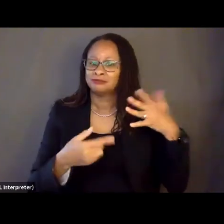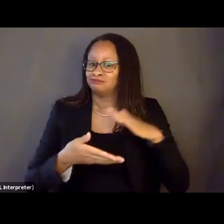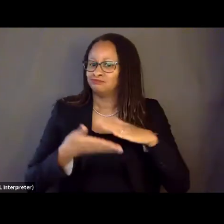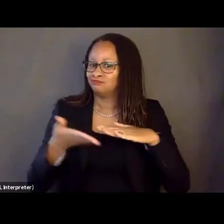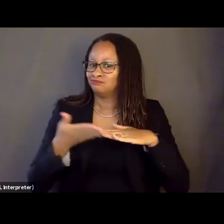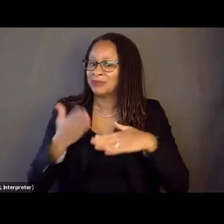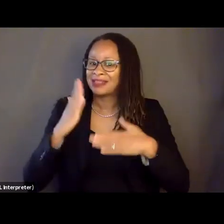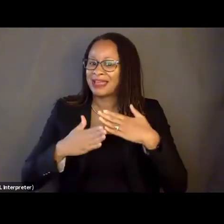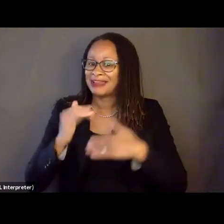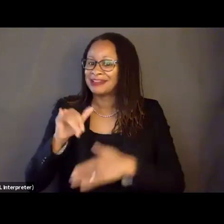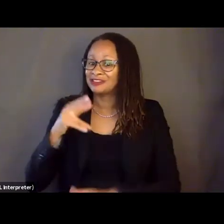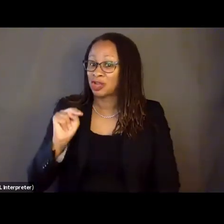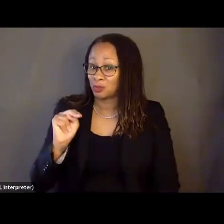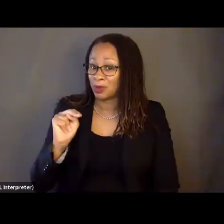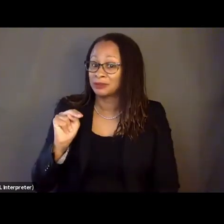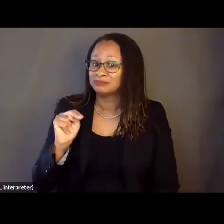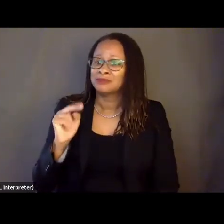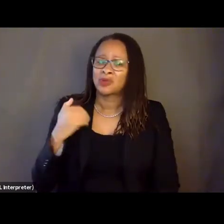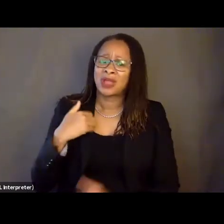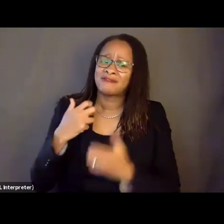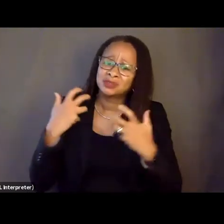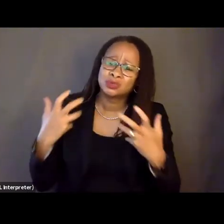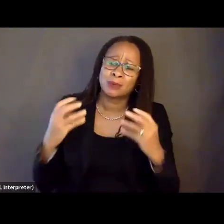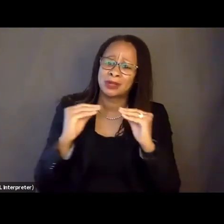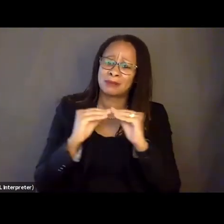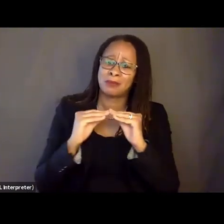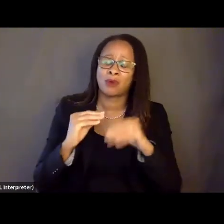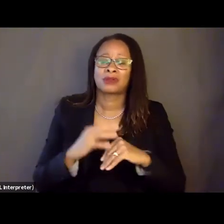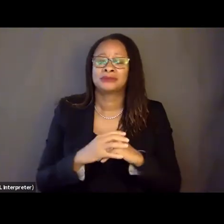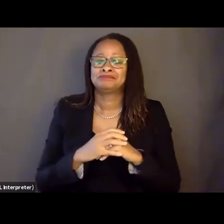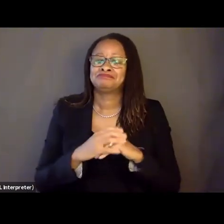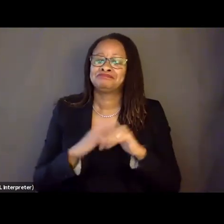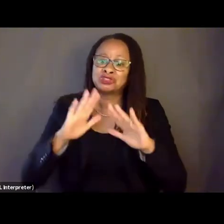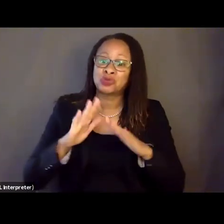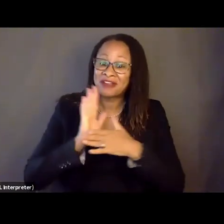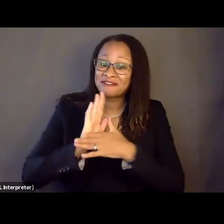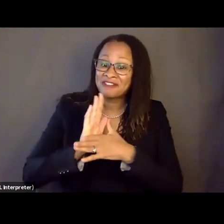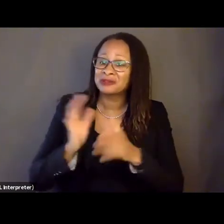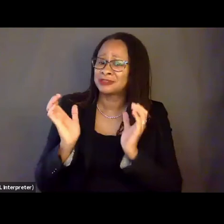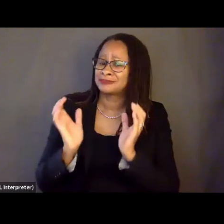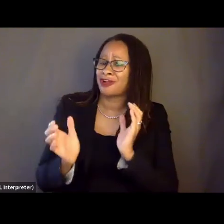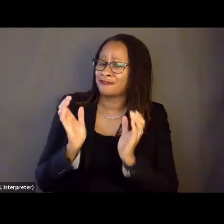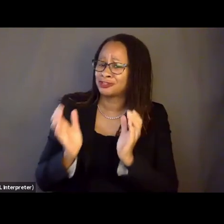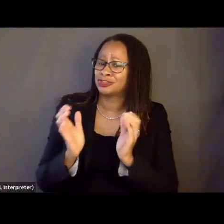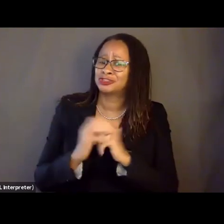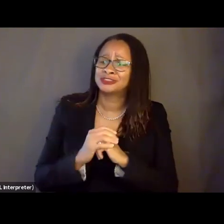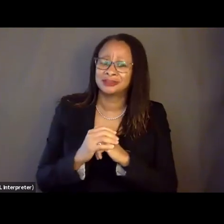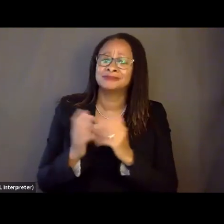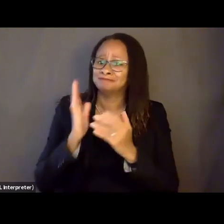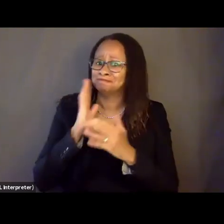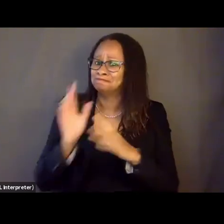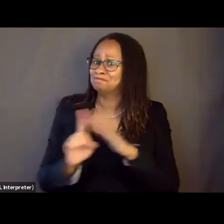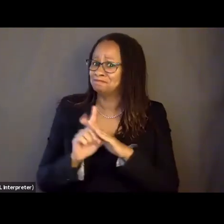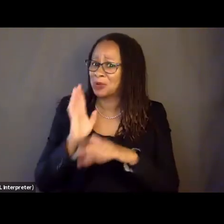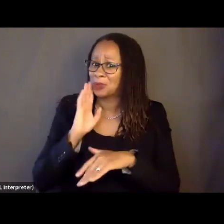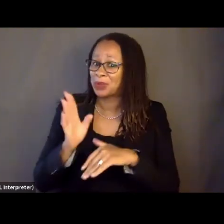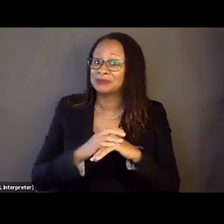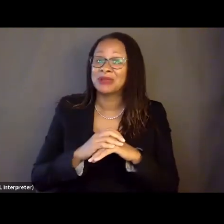the end of January. So we have so many more great films and conversations coming to you. You can